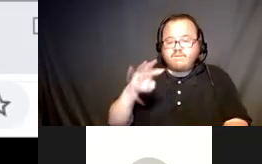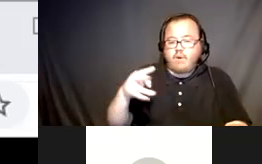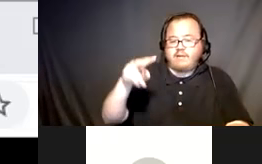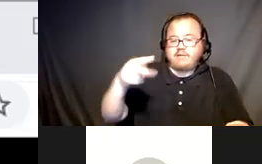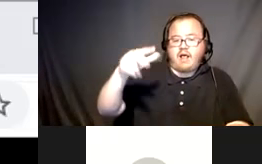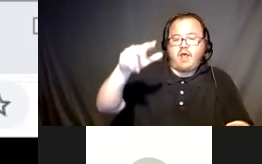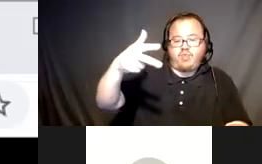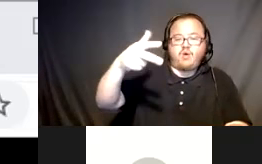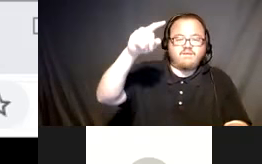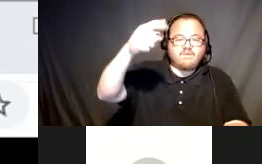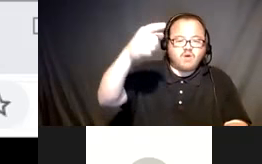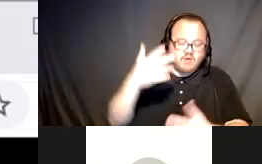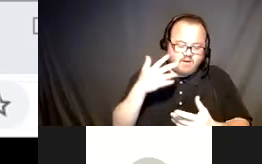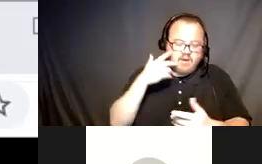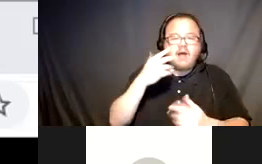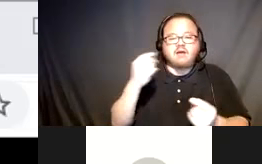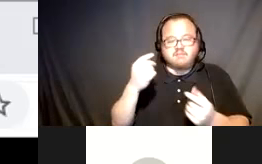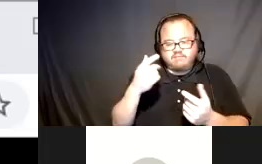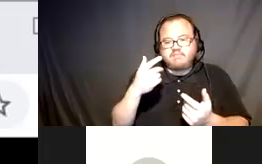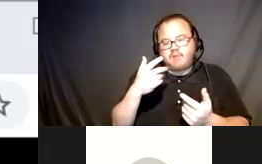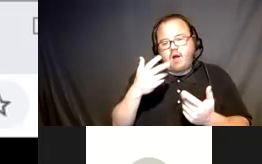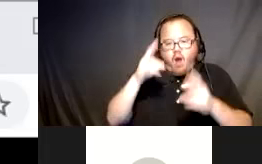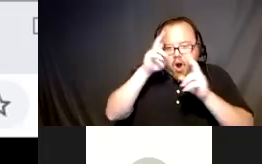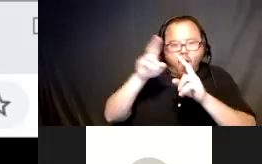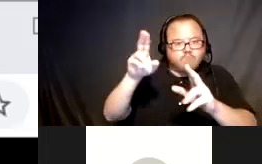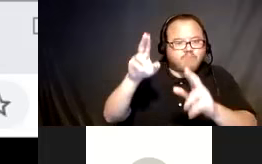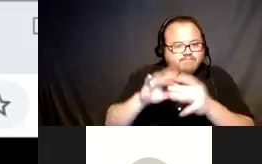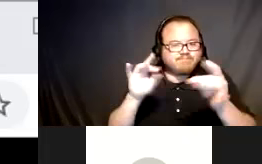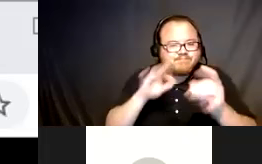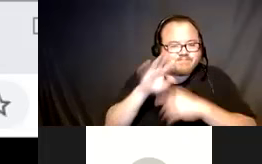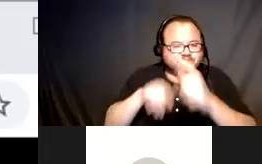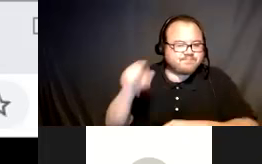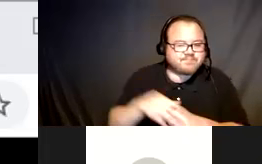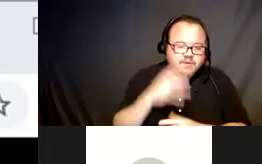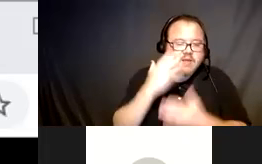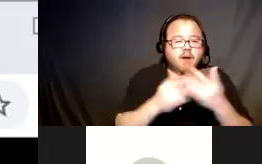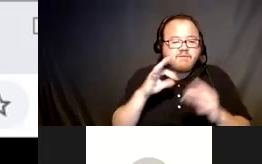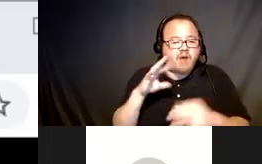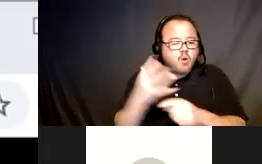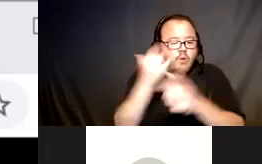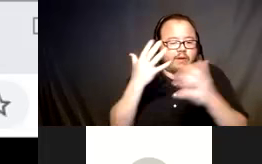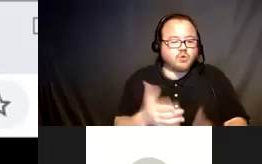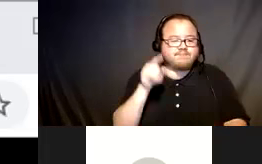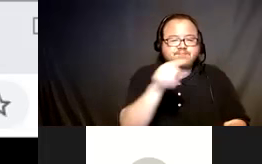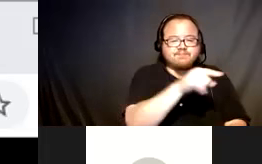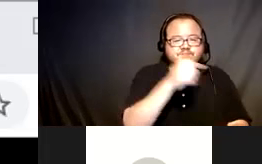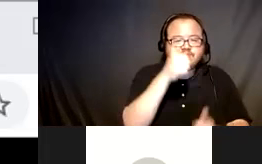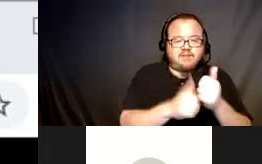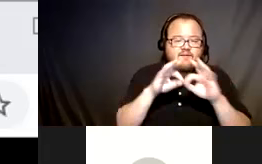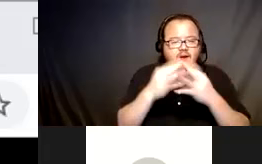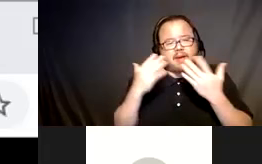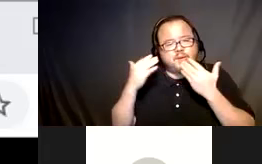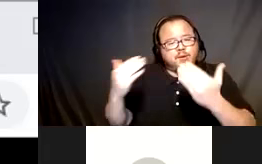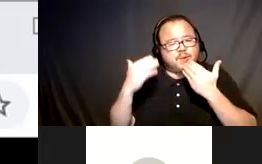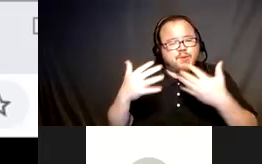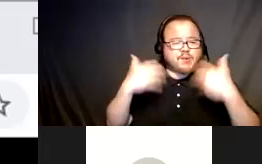mention for each of those grade spans. So on the slide, you see some of our contest winners. Each of these families expressed their gratitude